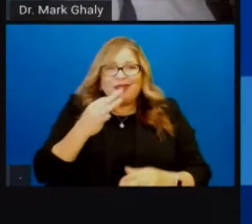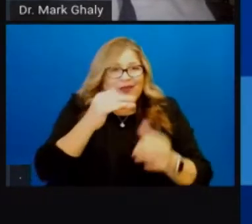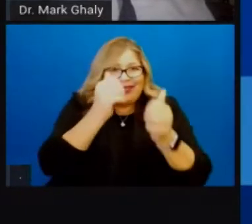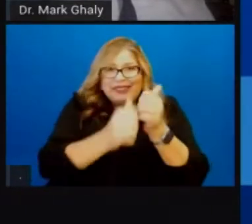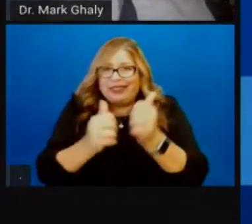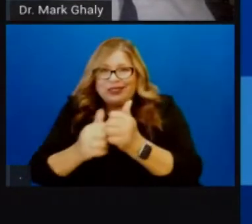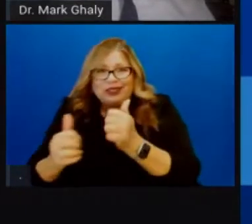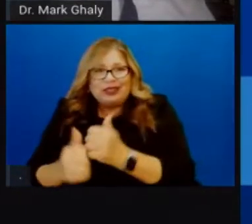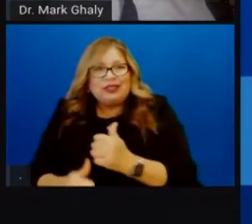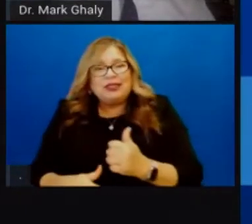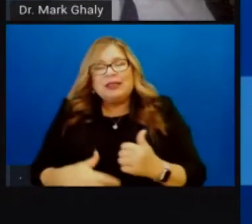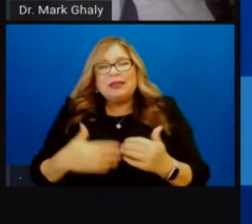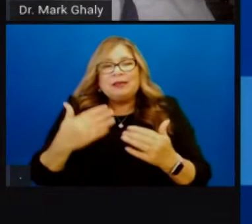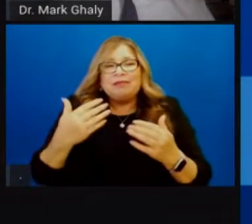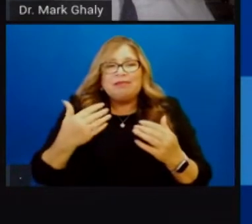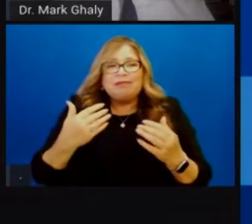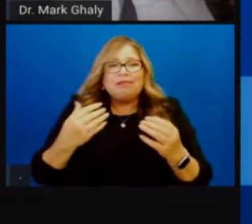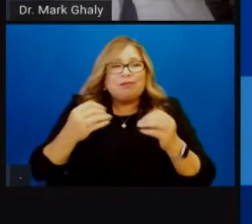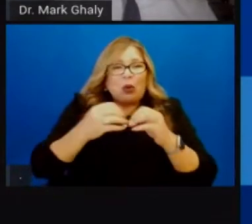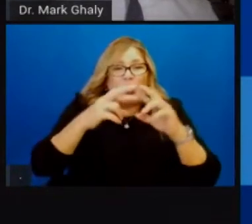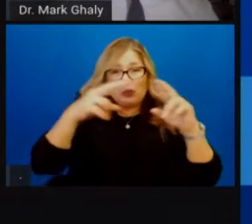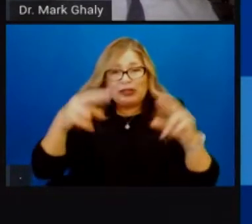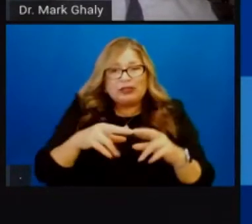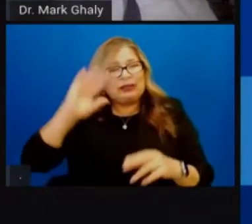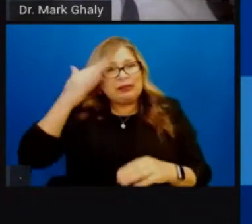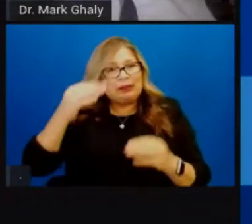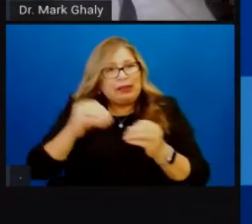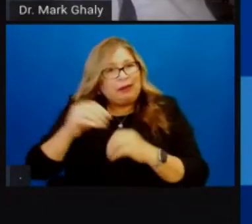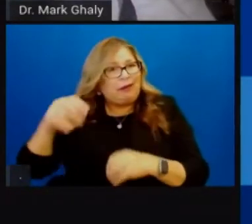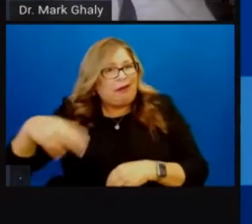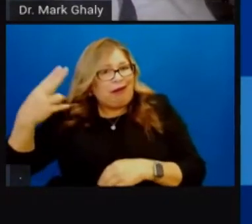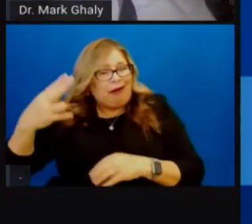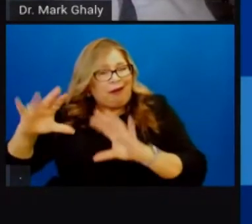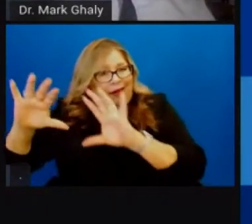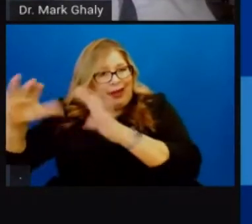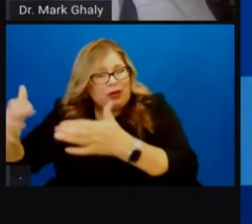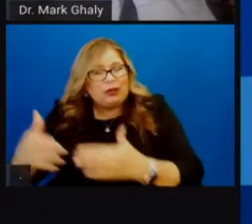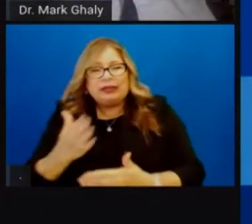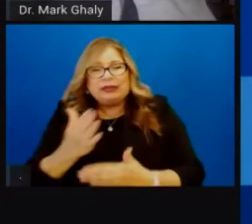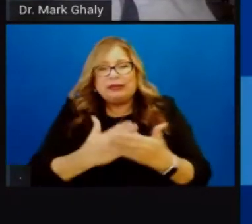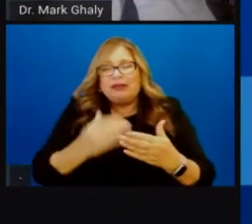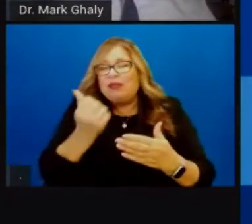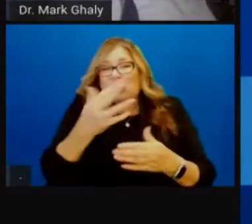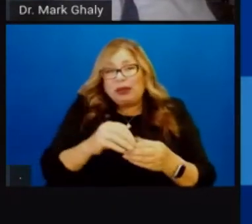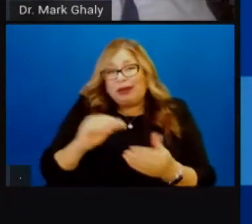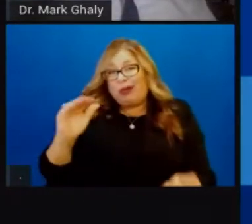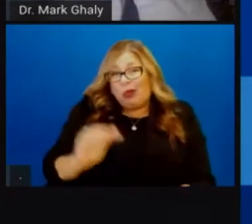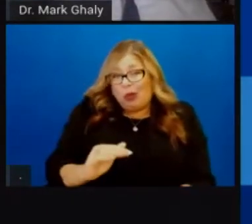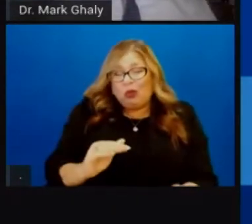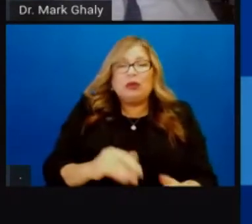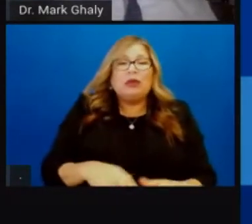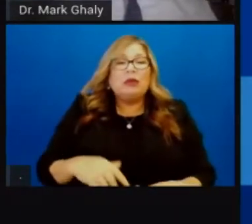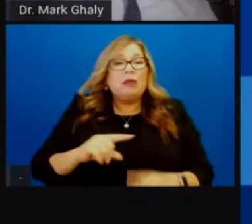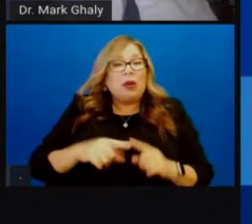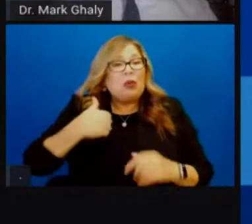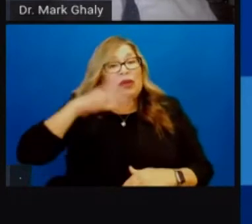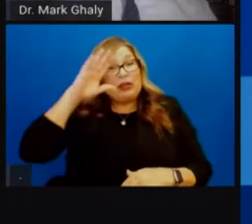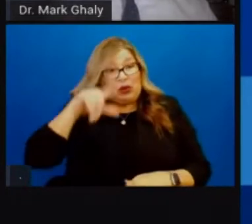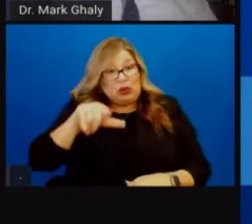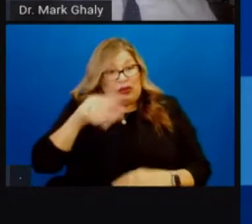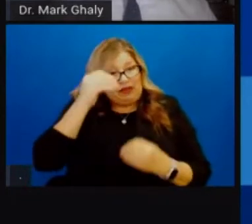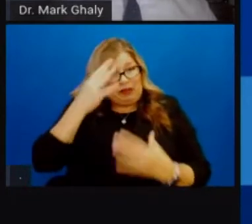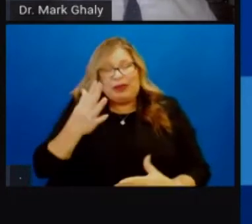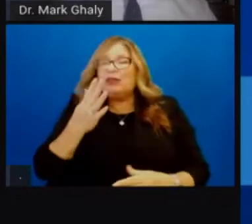maybe more of our regions that are in the high category, fewer in the low. But we know that the data is trending in the